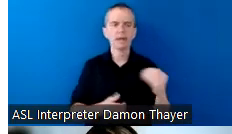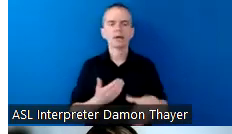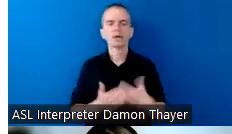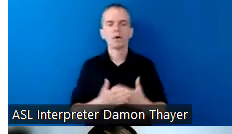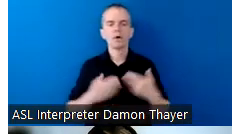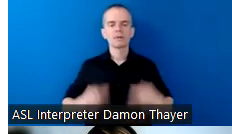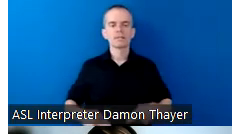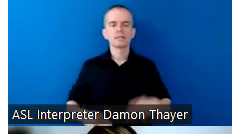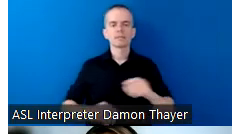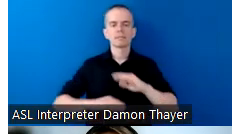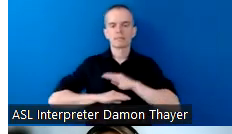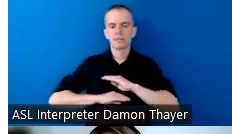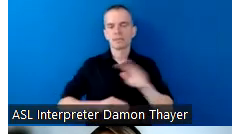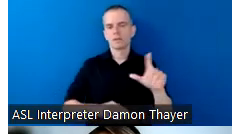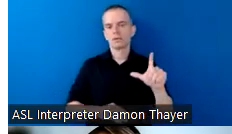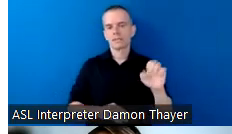Next slide, please.